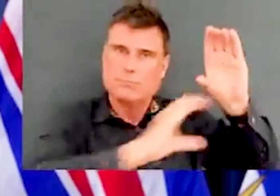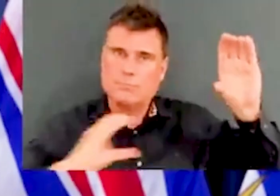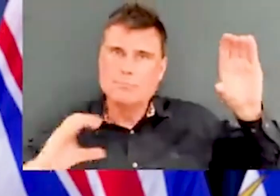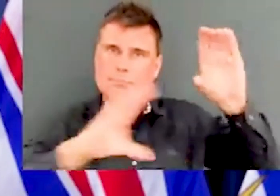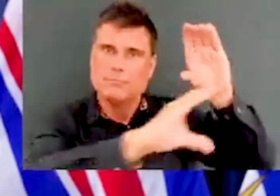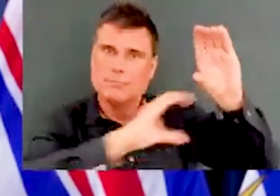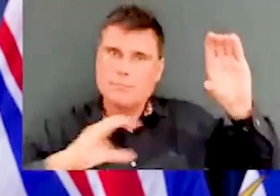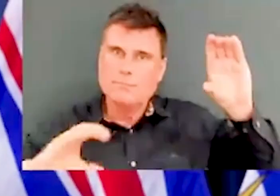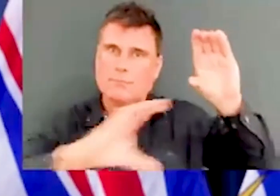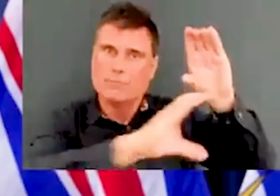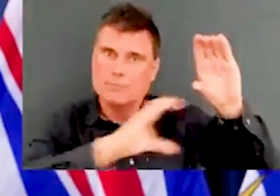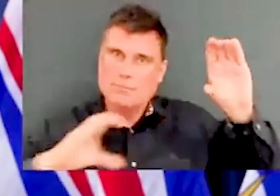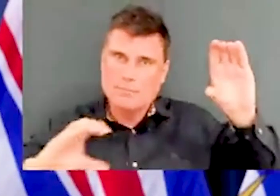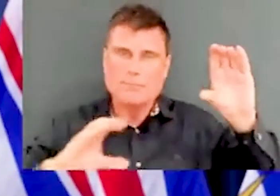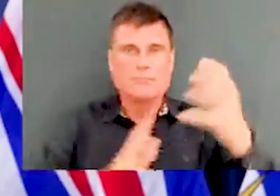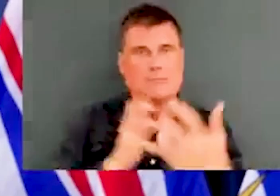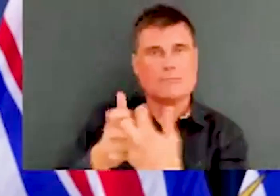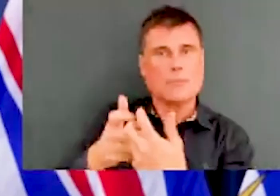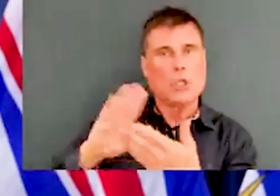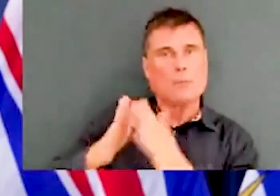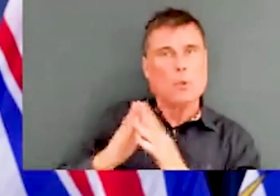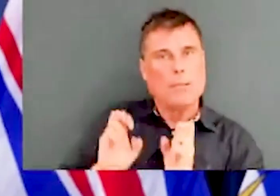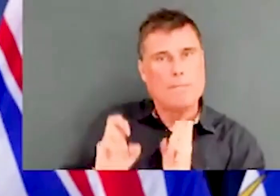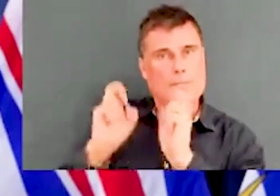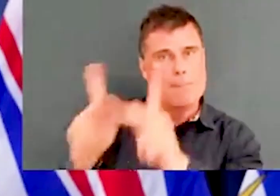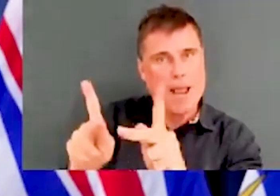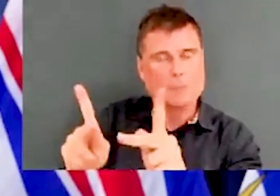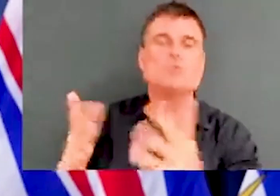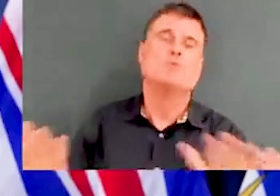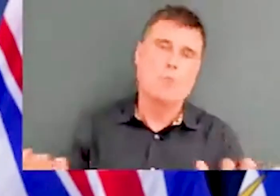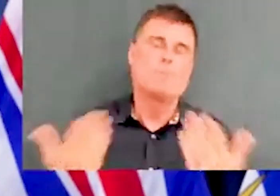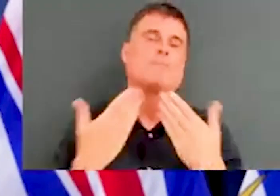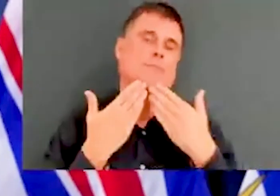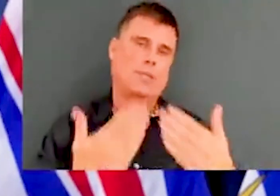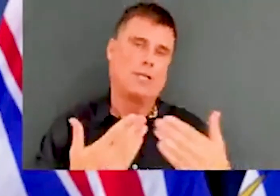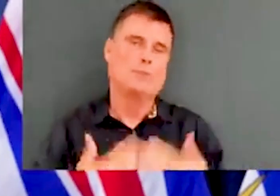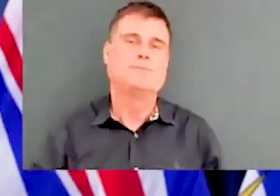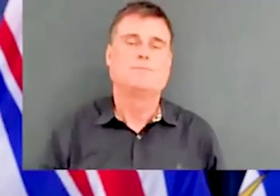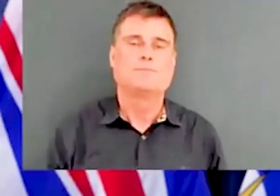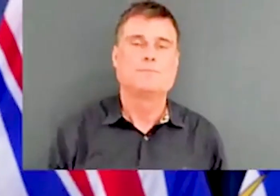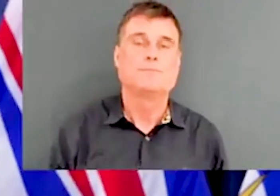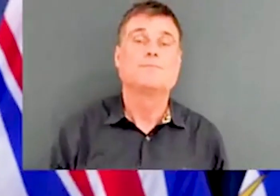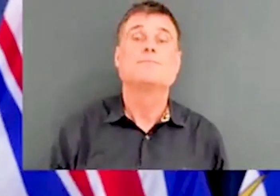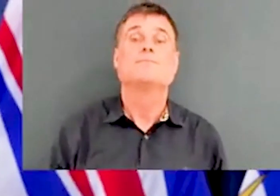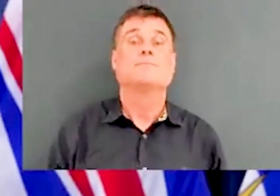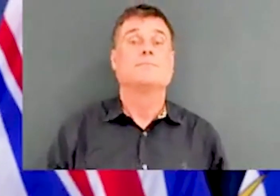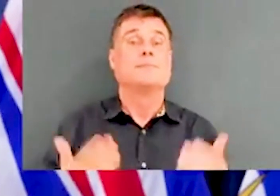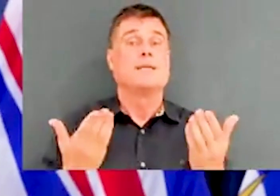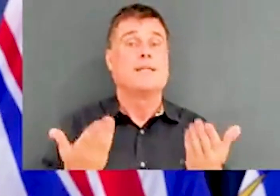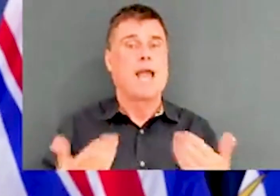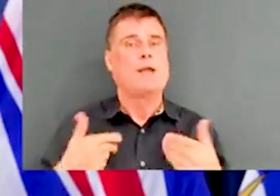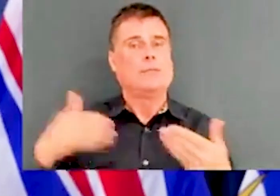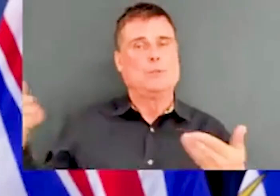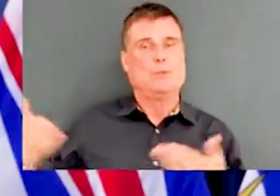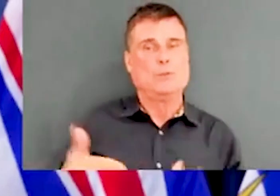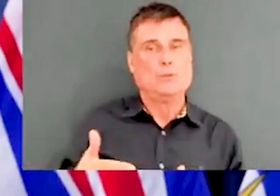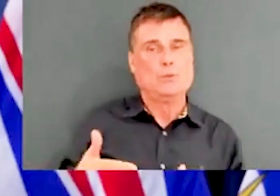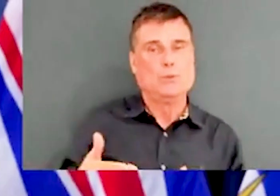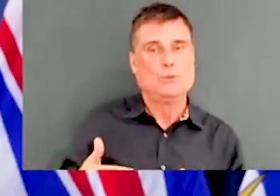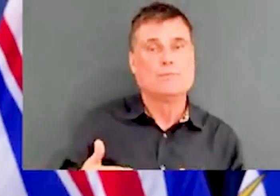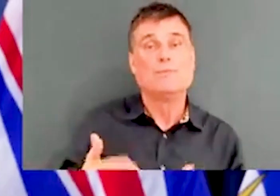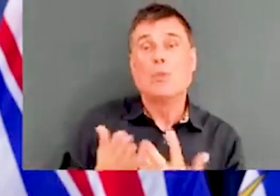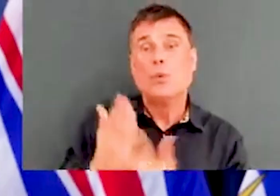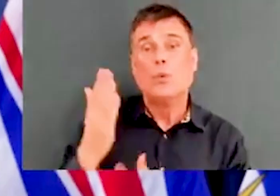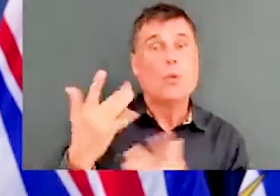Now it falls to me to introduce virtually Dr. Jennifer Winter. She's an associate professor of economics and the